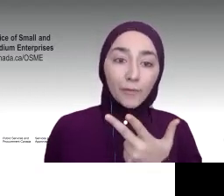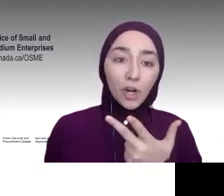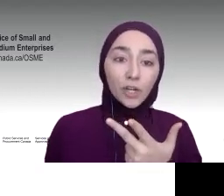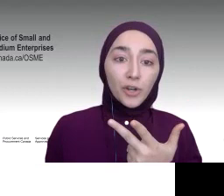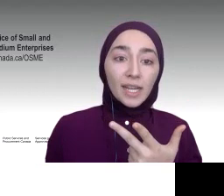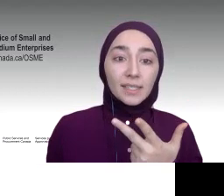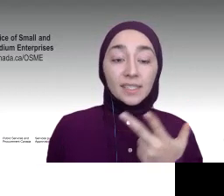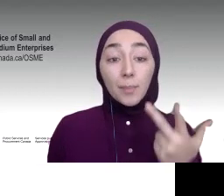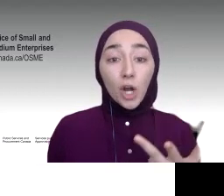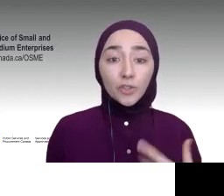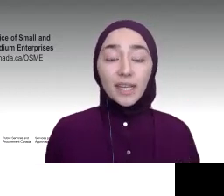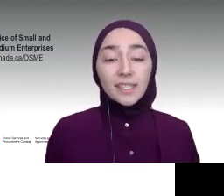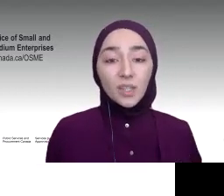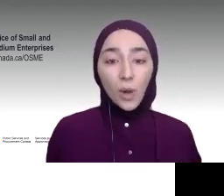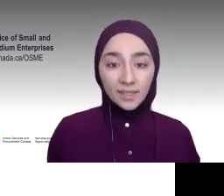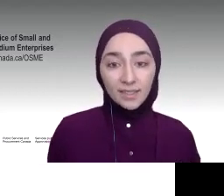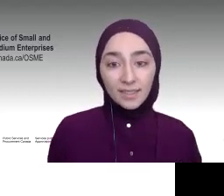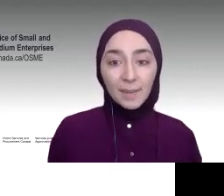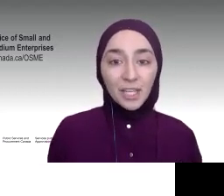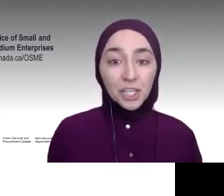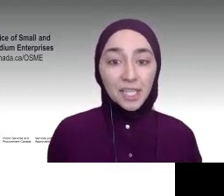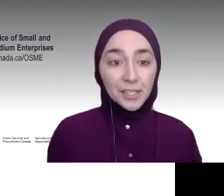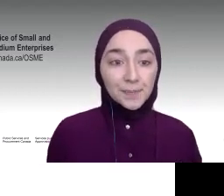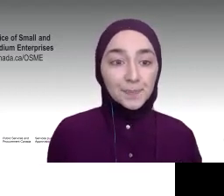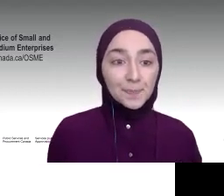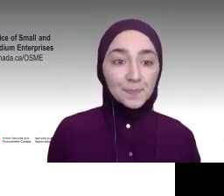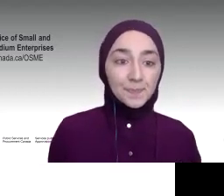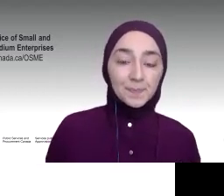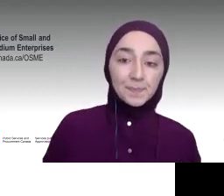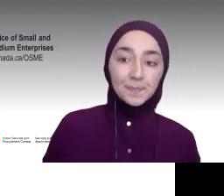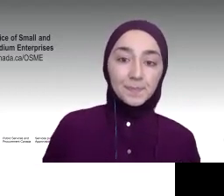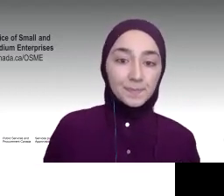and going for contracts, subcontracts like the ones that I mentioned here.